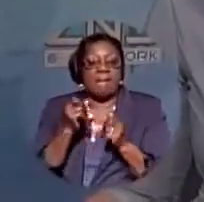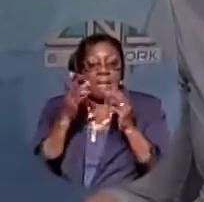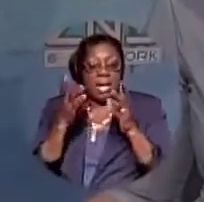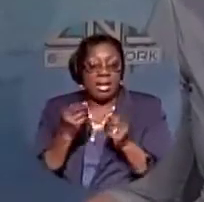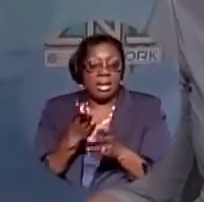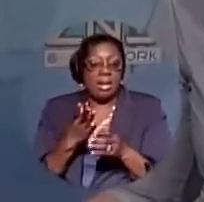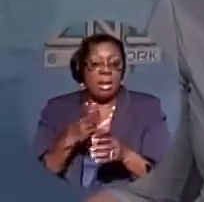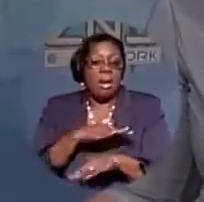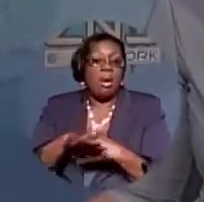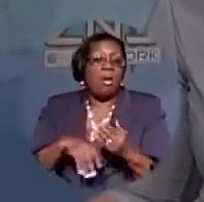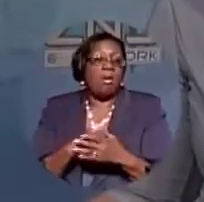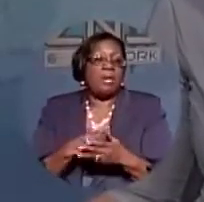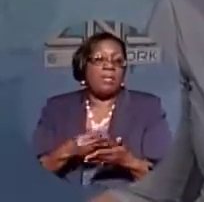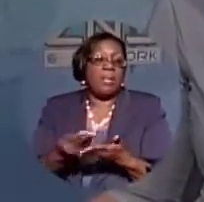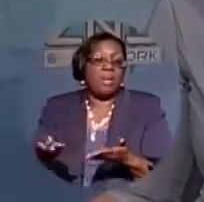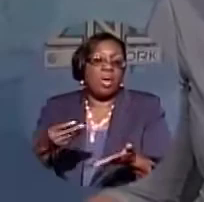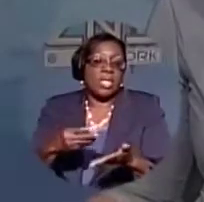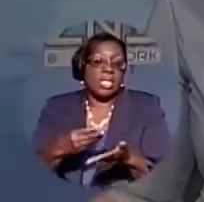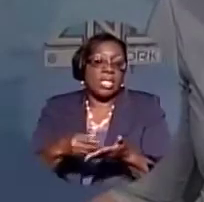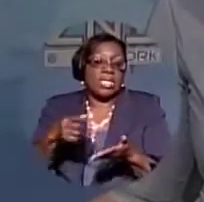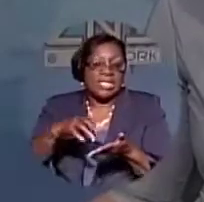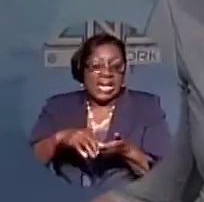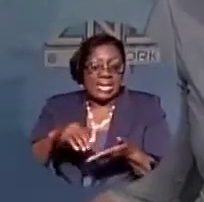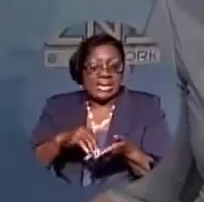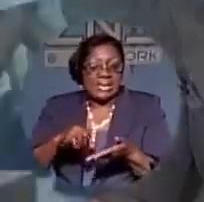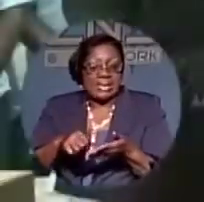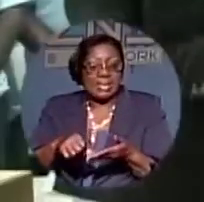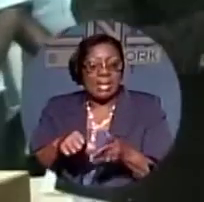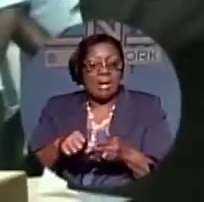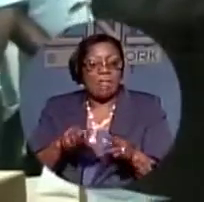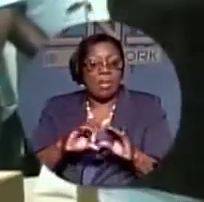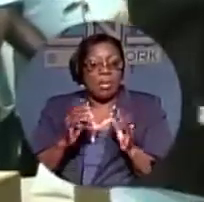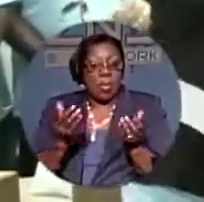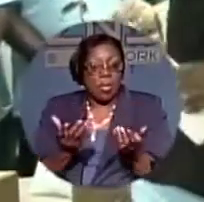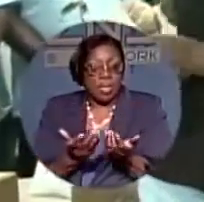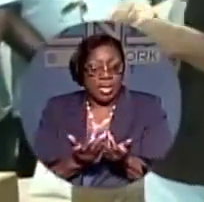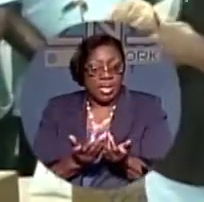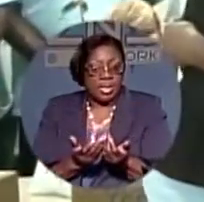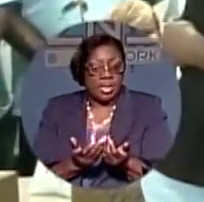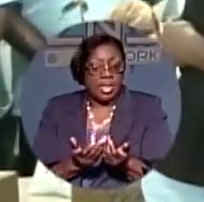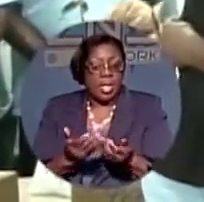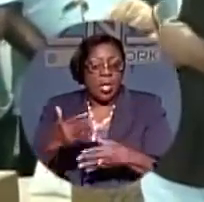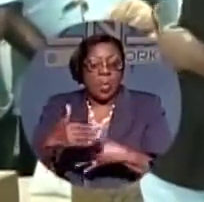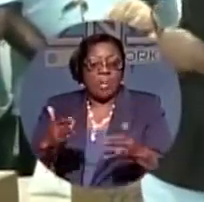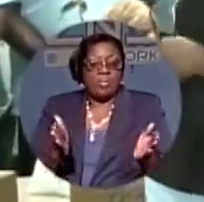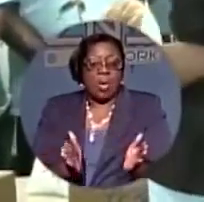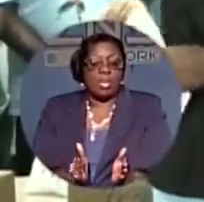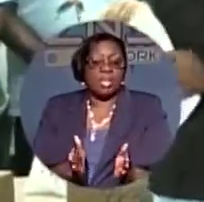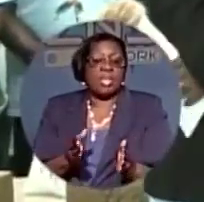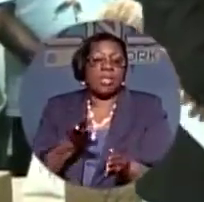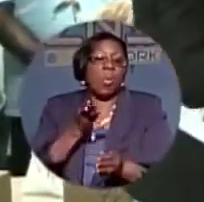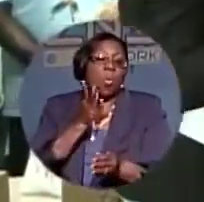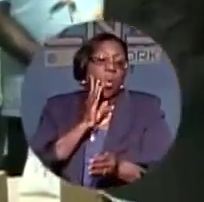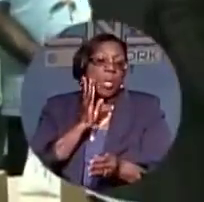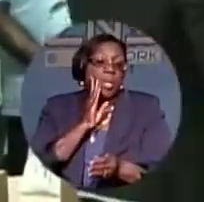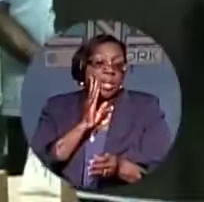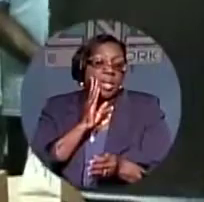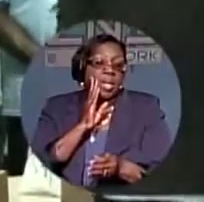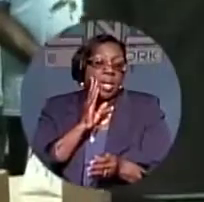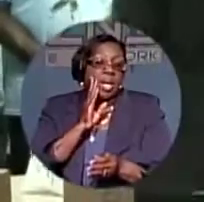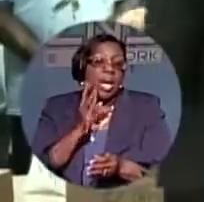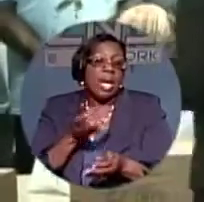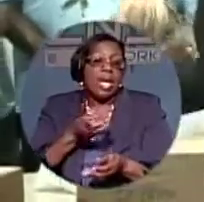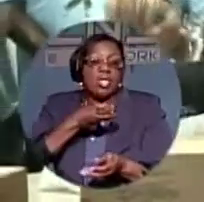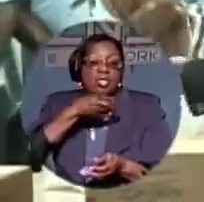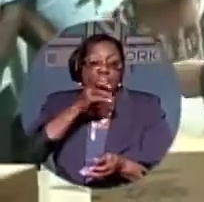of water and soft drinks from the generous staff of the corporation. Head of Uplifting Men's Ministries and BEC employee David